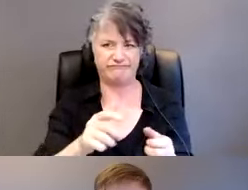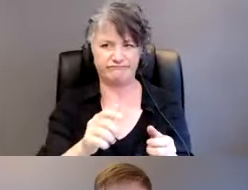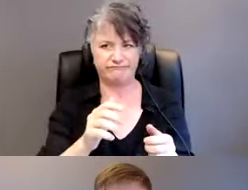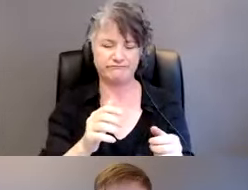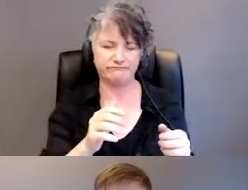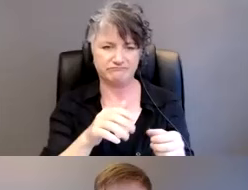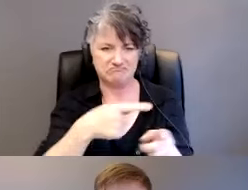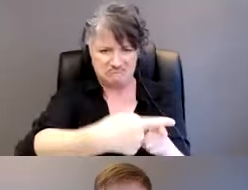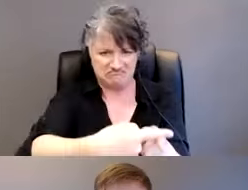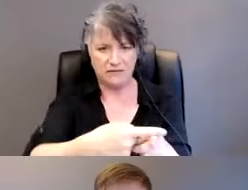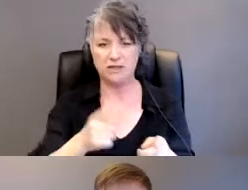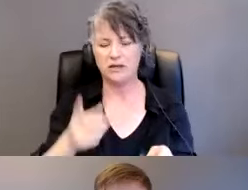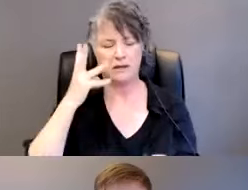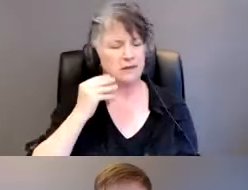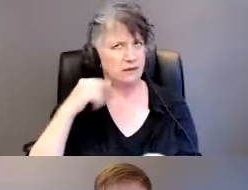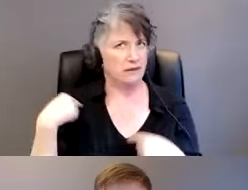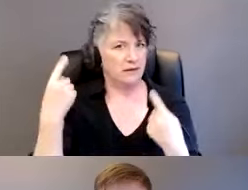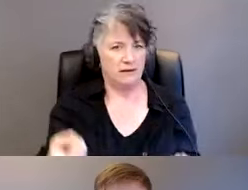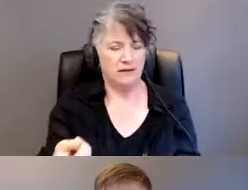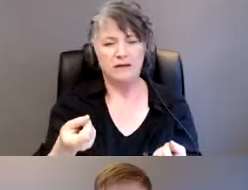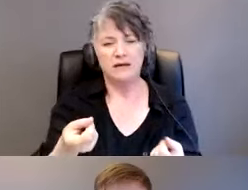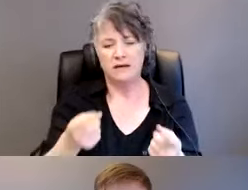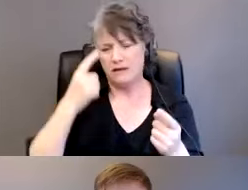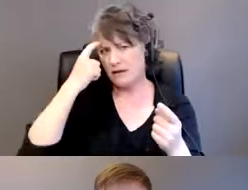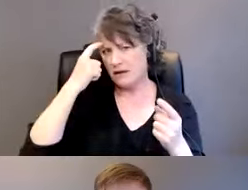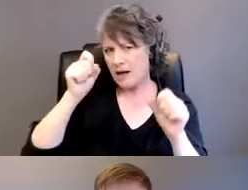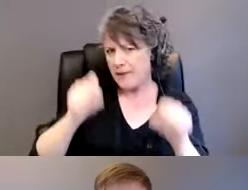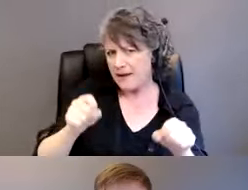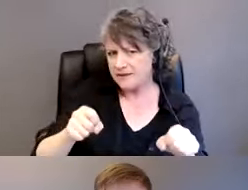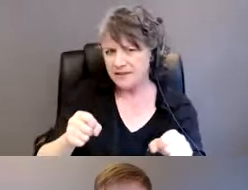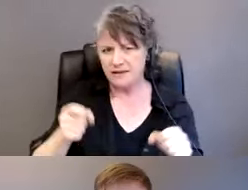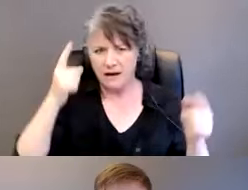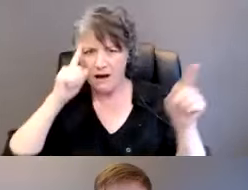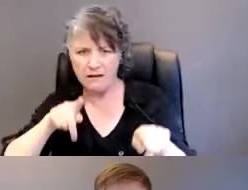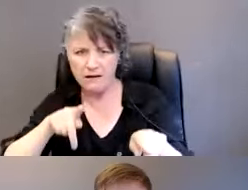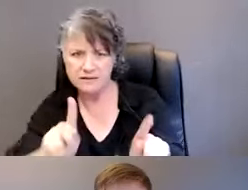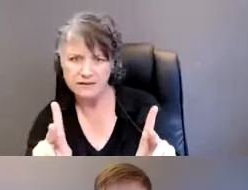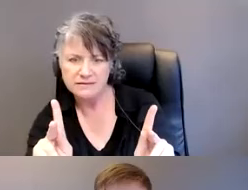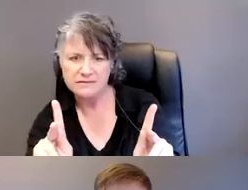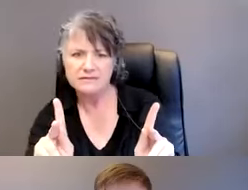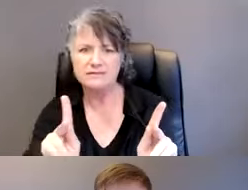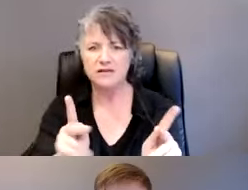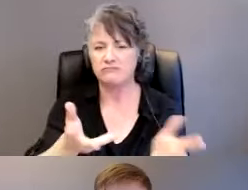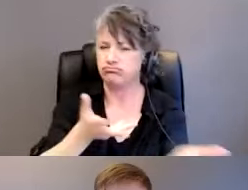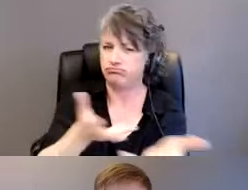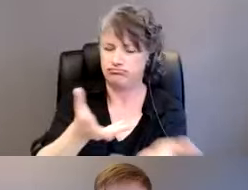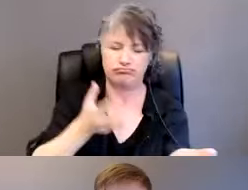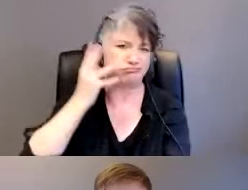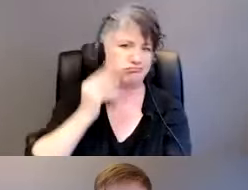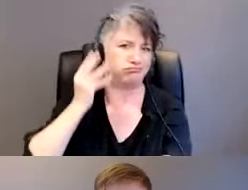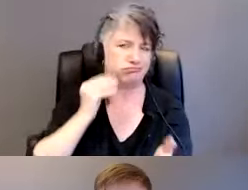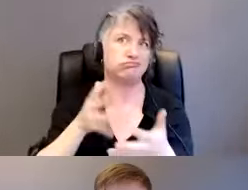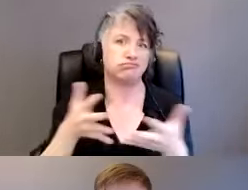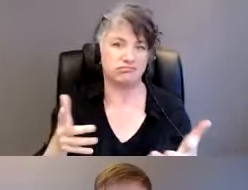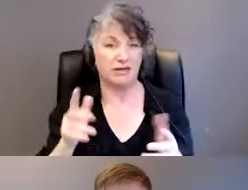having conversations about consent and capacity. So I look forward to now introducing Candice and having her speak a little